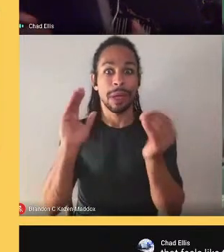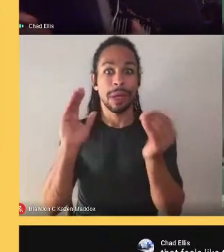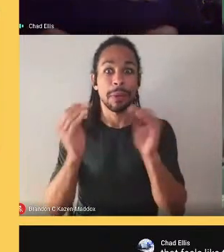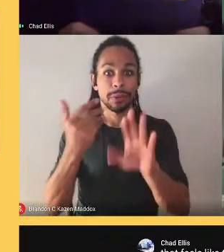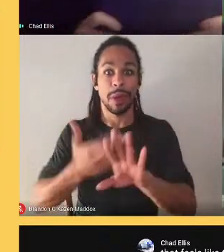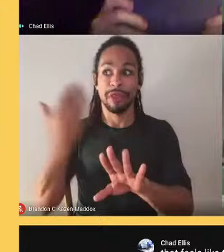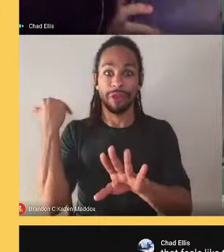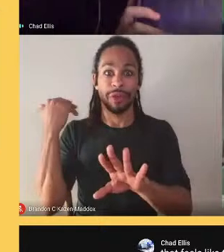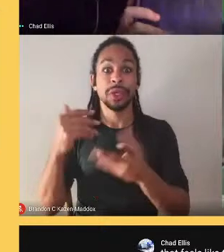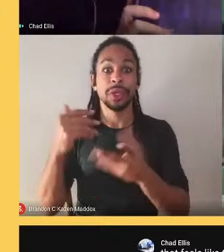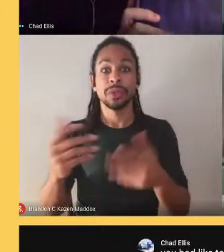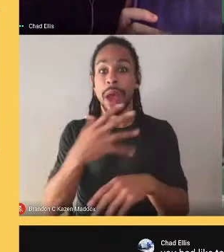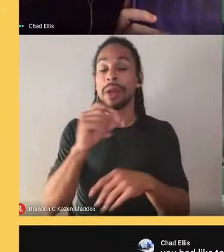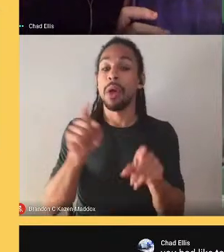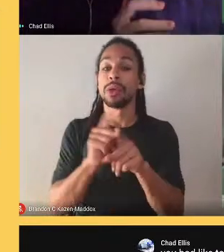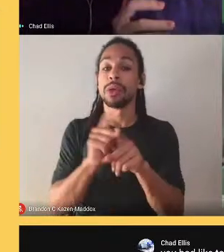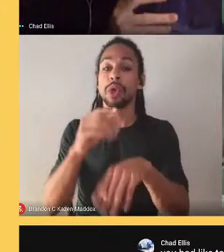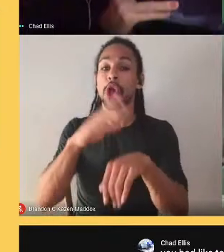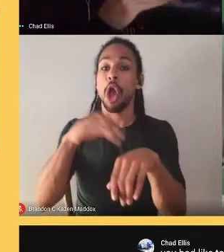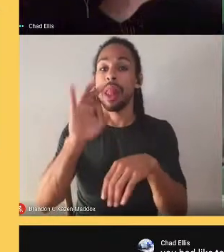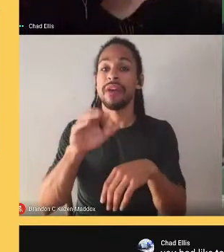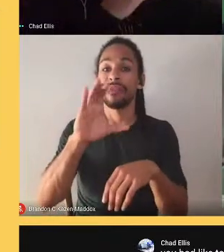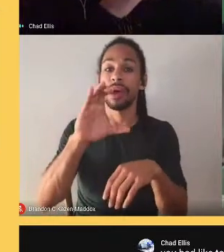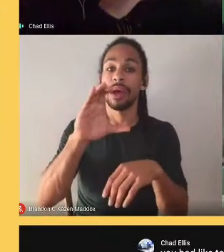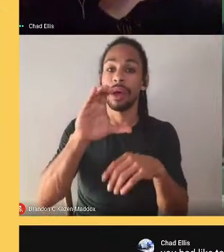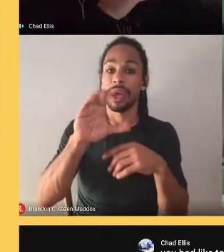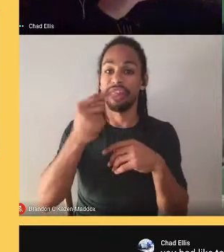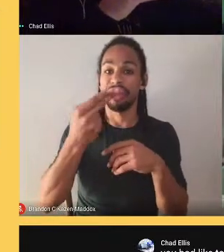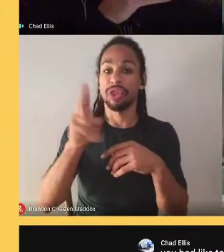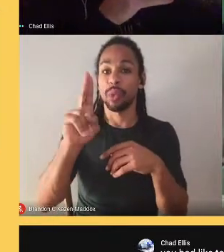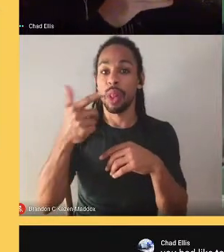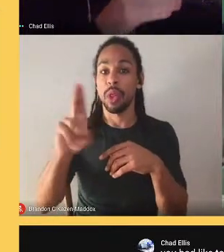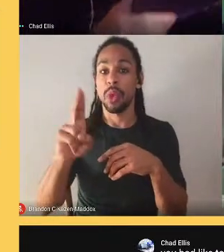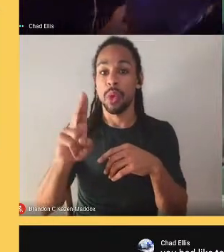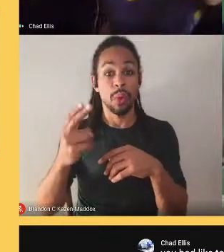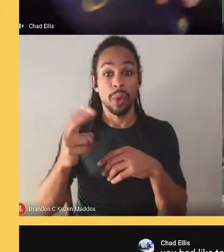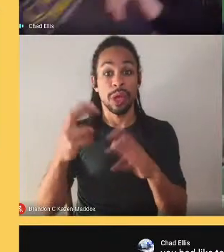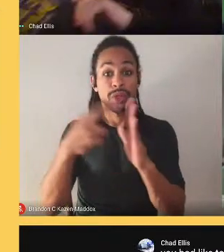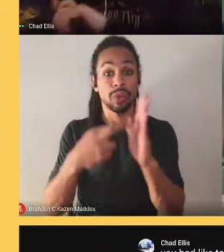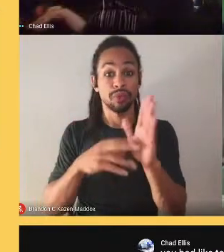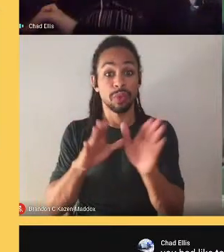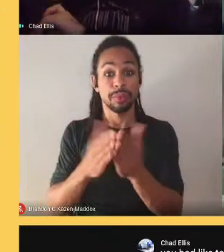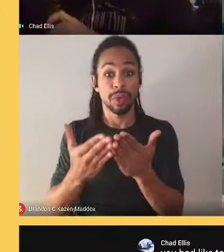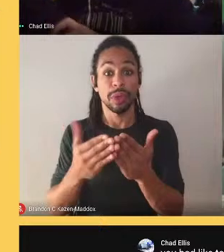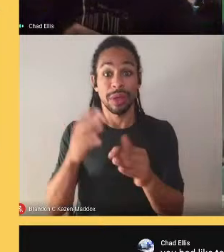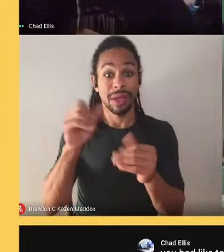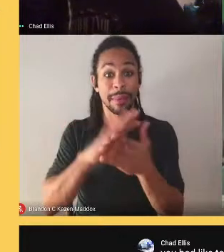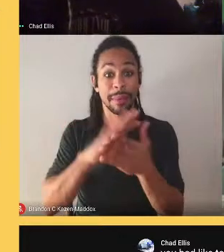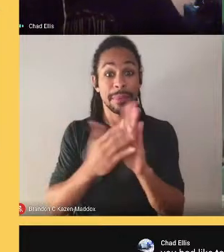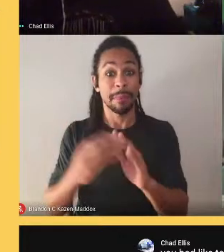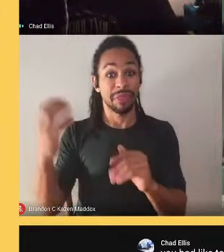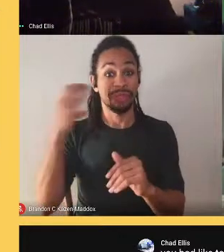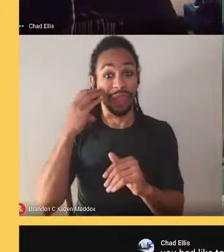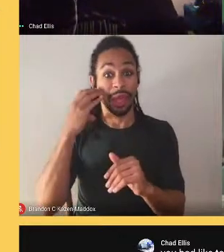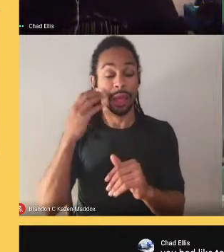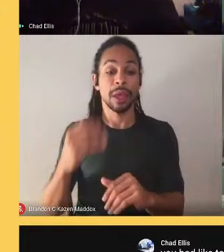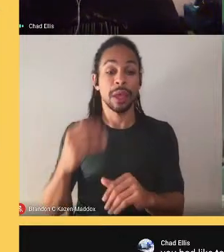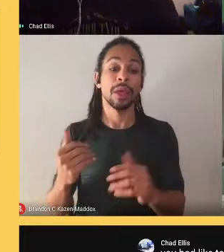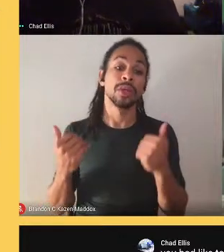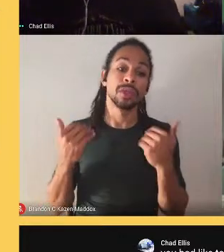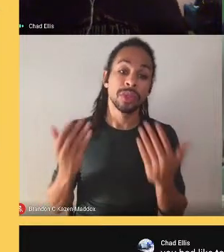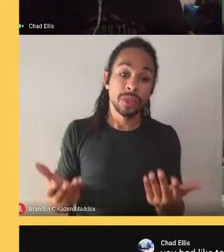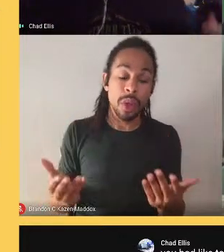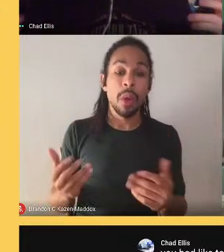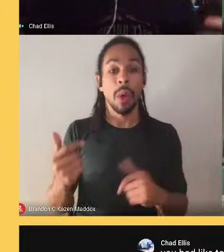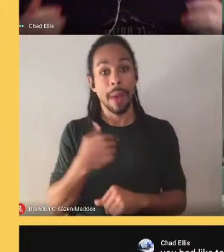have a rule book for here, can get pretty thick. And so I'm interested in how do we